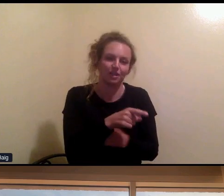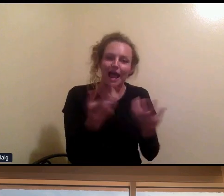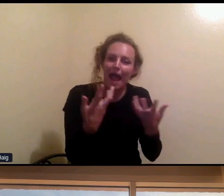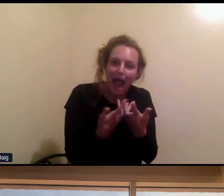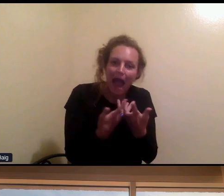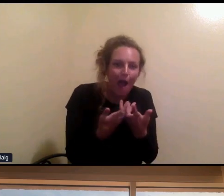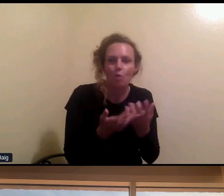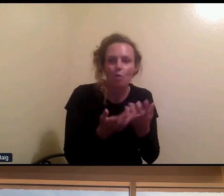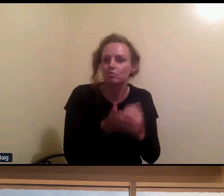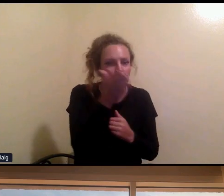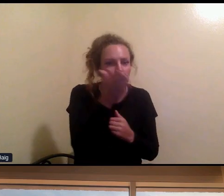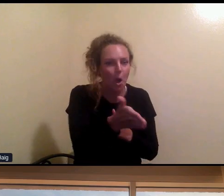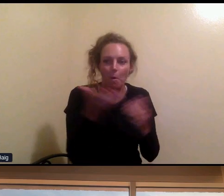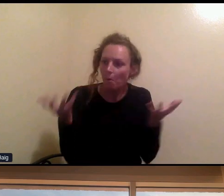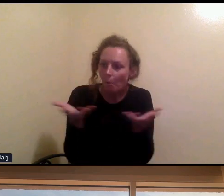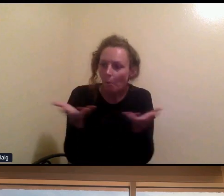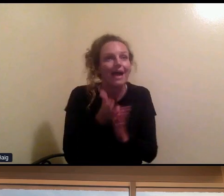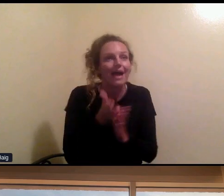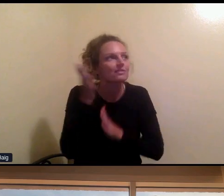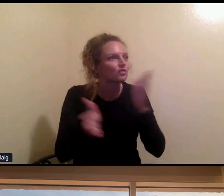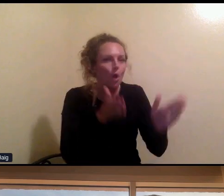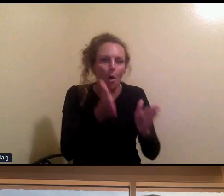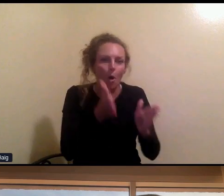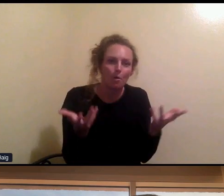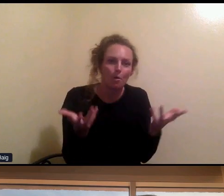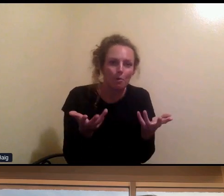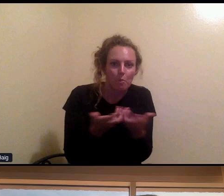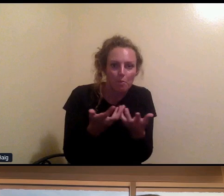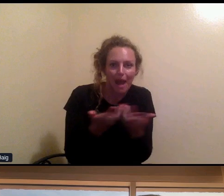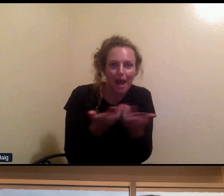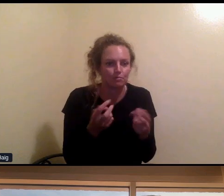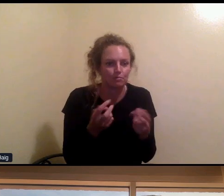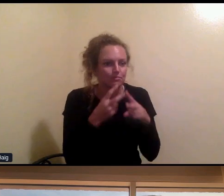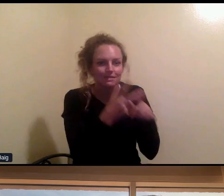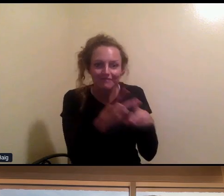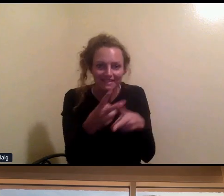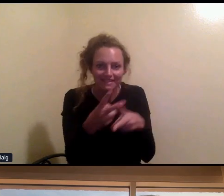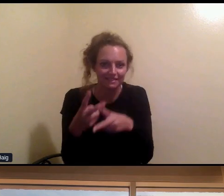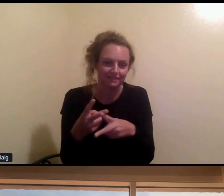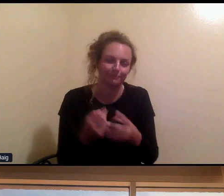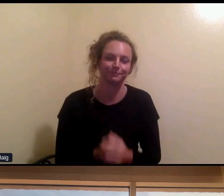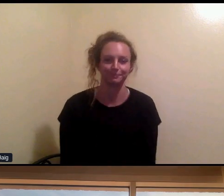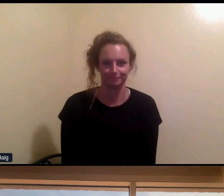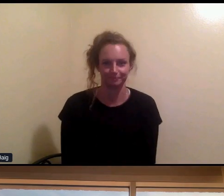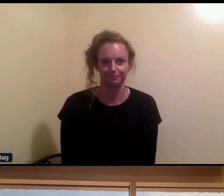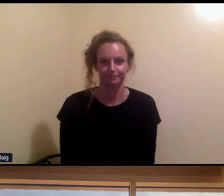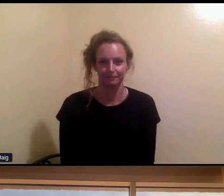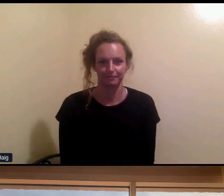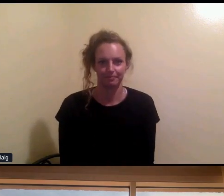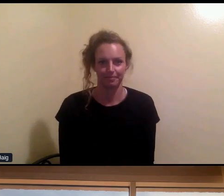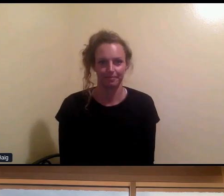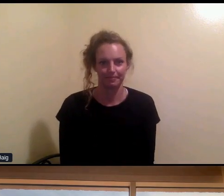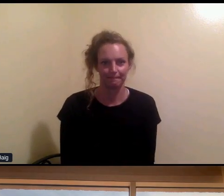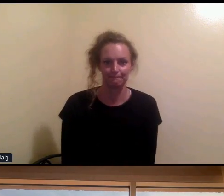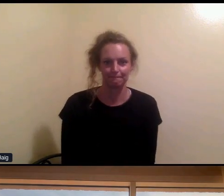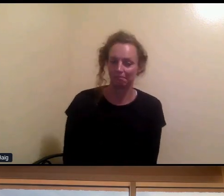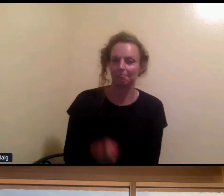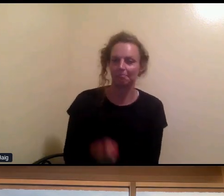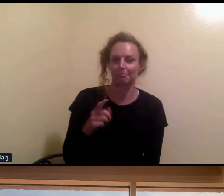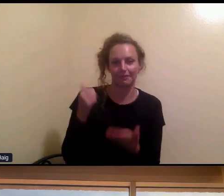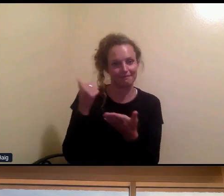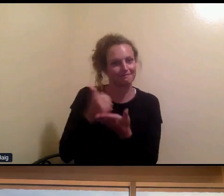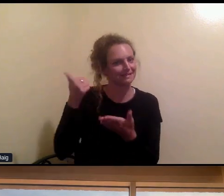not be more pleased to do this. And with that, I want to shoot it over to Tony. That's fantastic, Fred. I know. Sorry, Tony, just before we jump